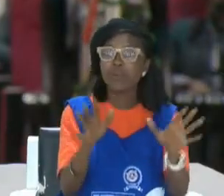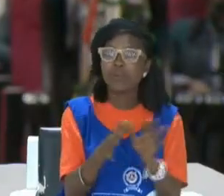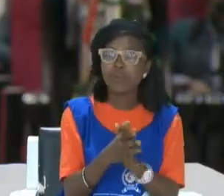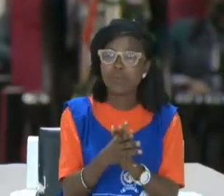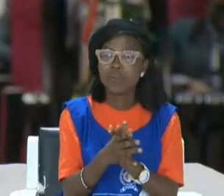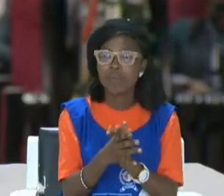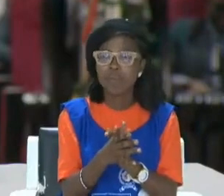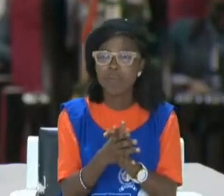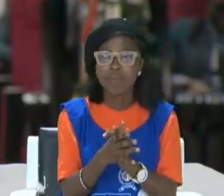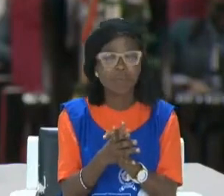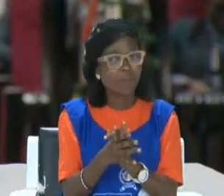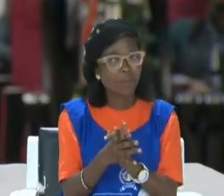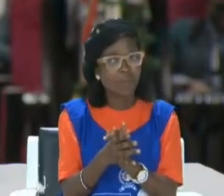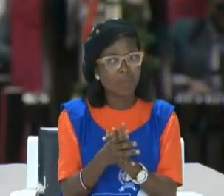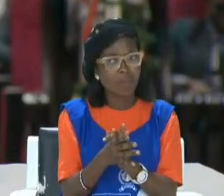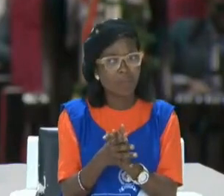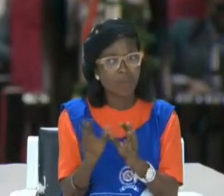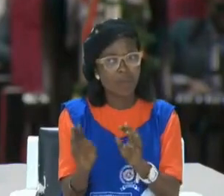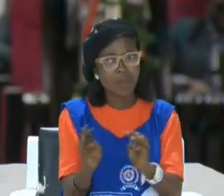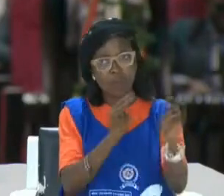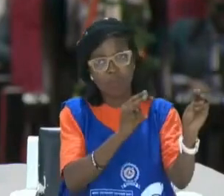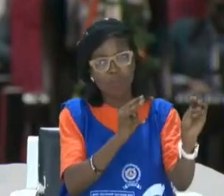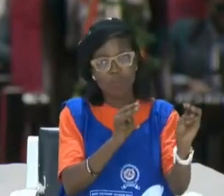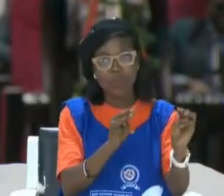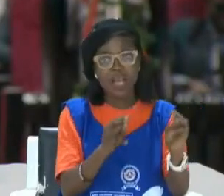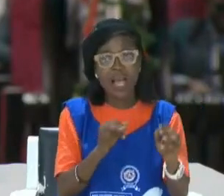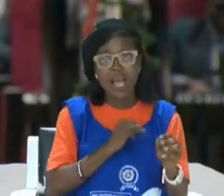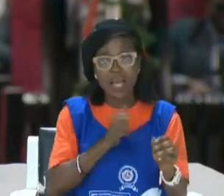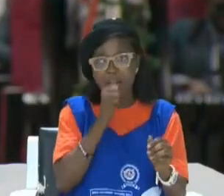I'm moving a bit fast because